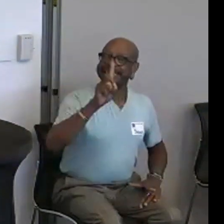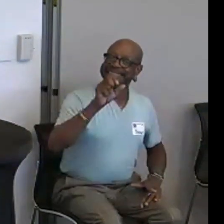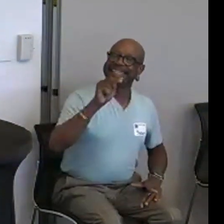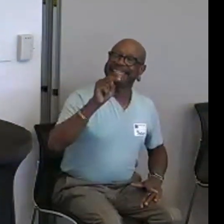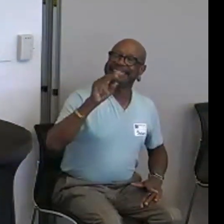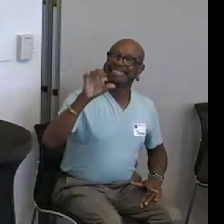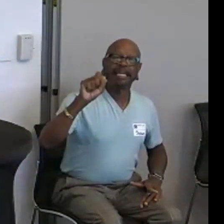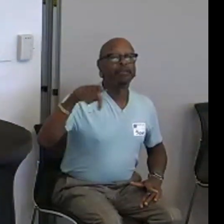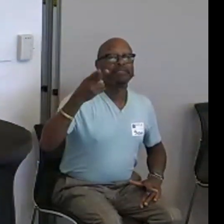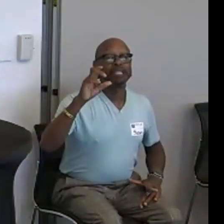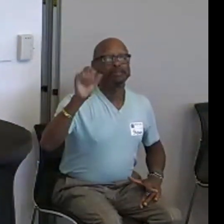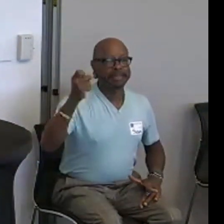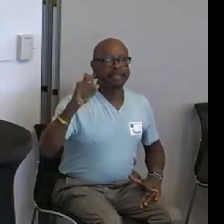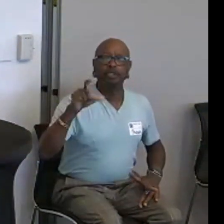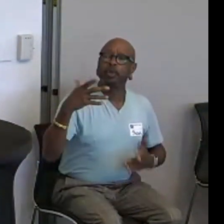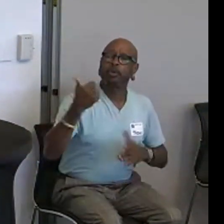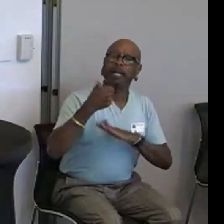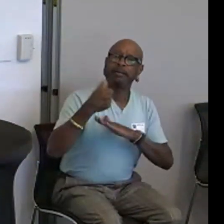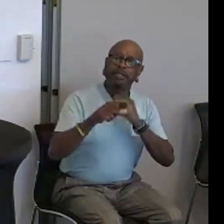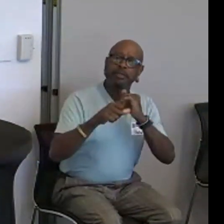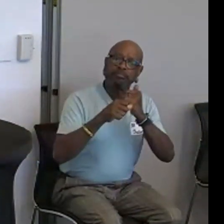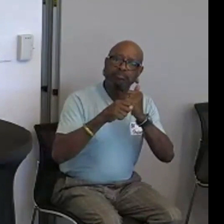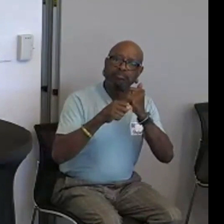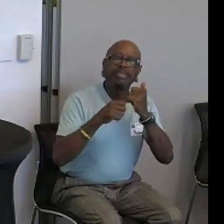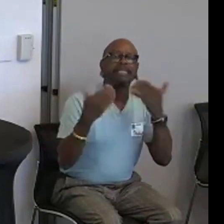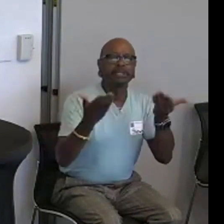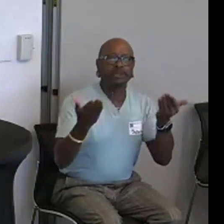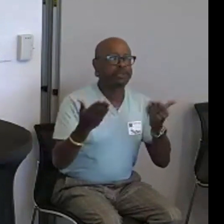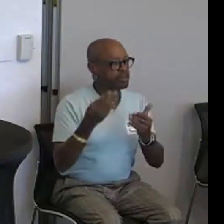Thank you. I just really didn't want to forget to say that. That's good. That's yeah.